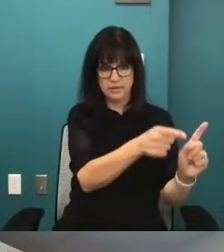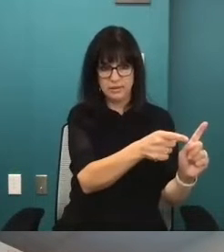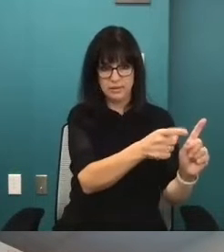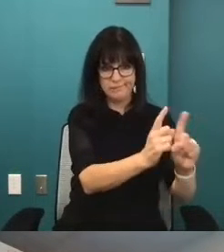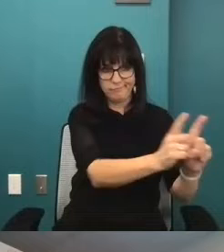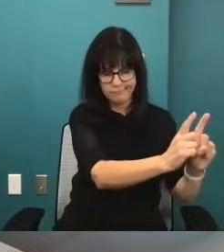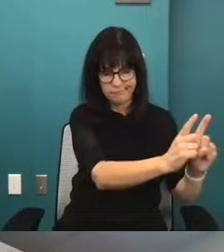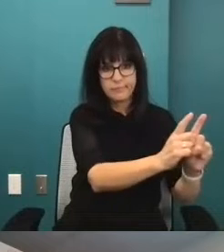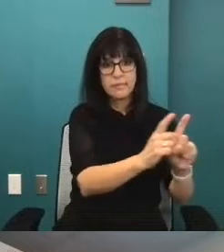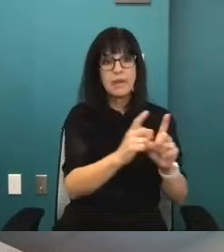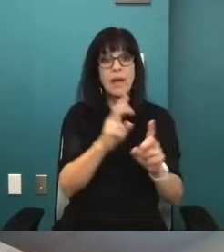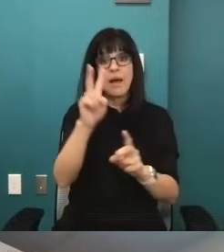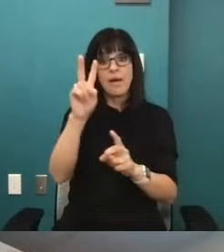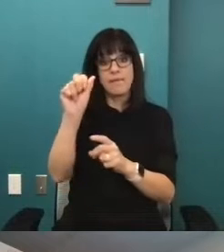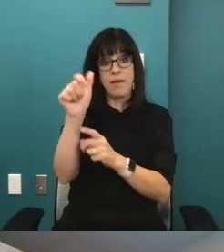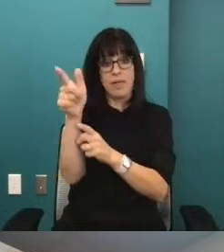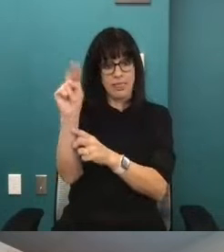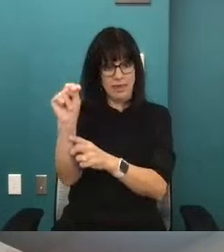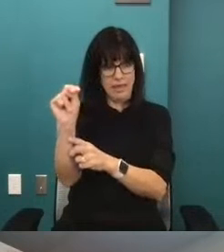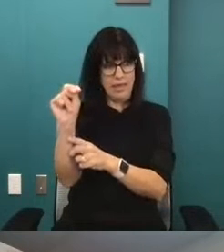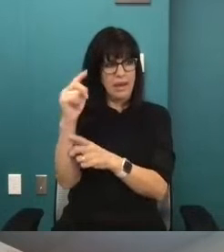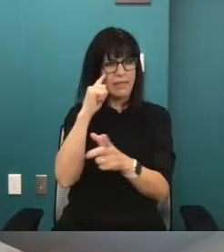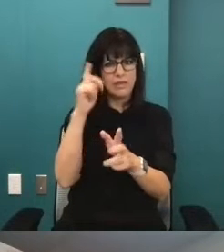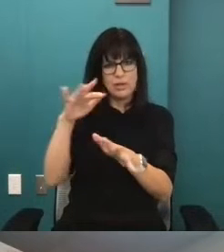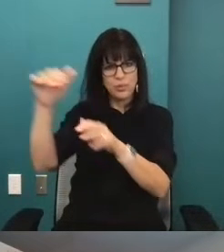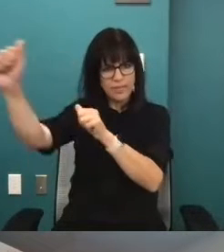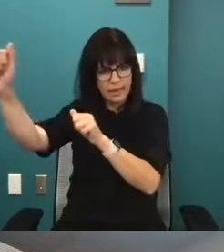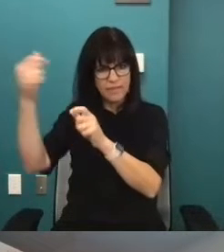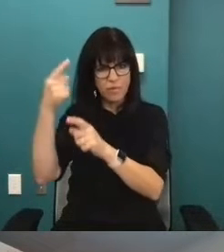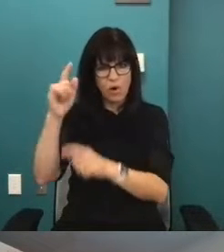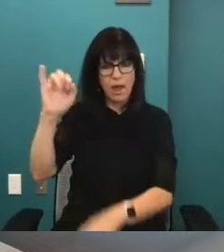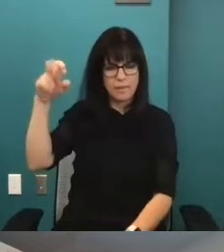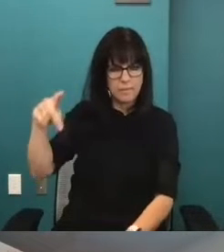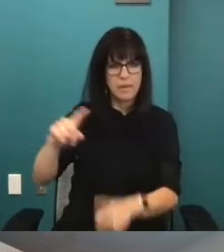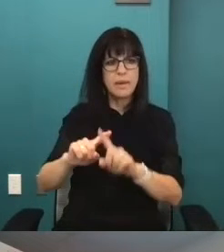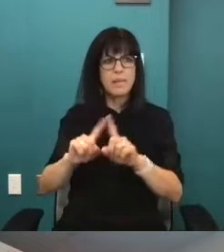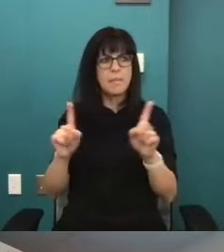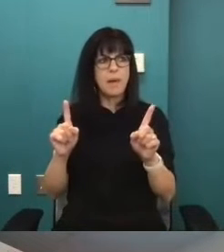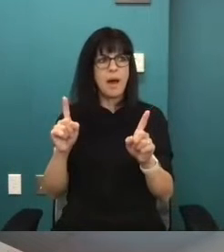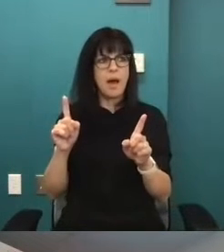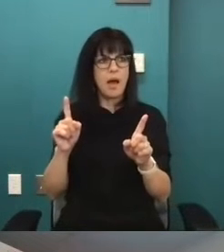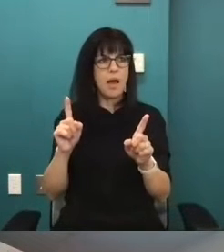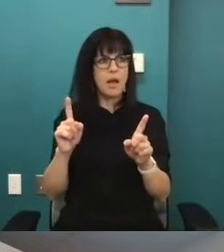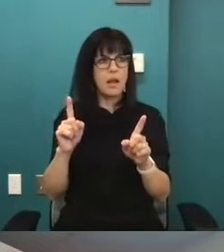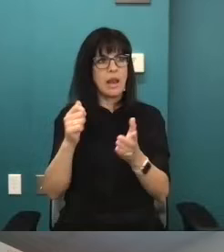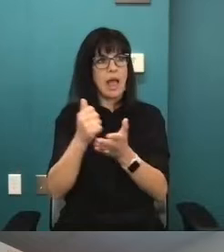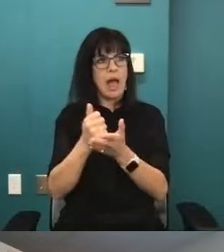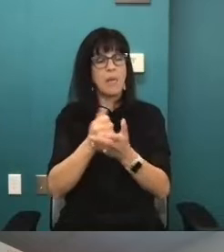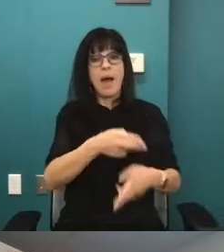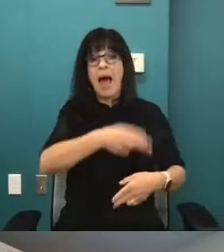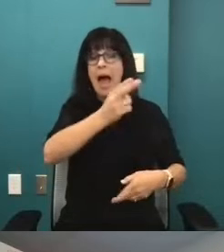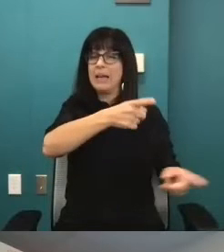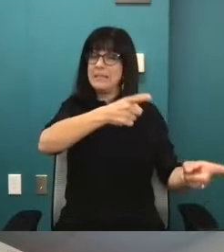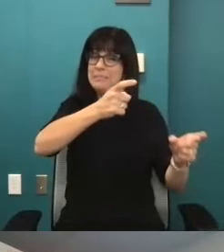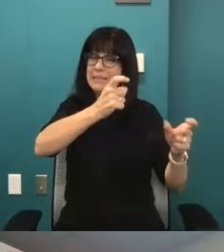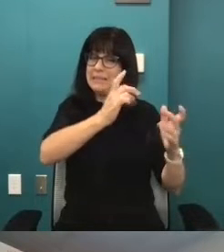Valin, who I think she had to check out and go to an IEP, we found that we need a really, really high-speed internet